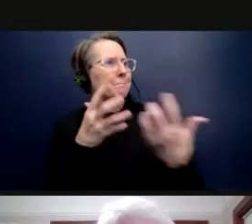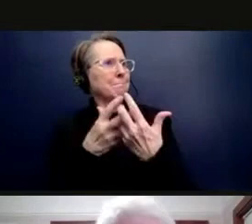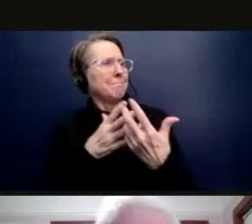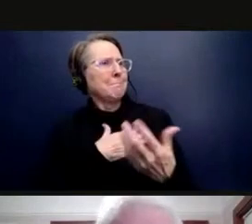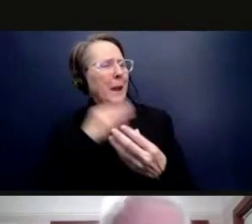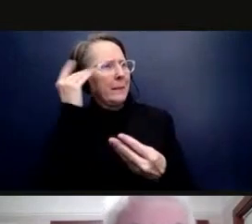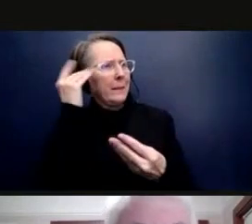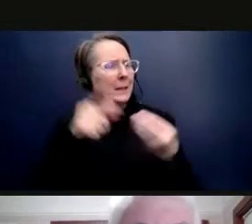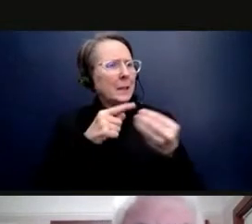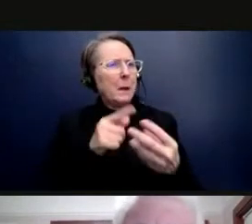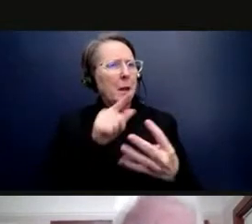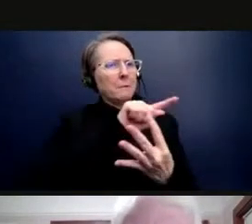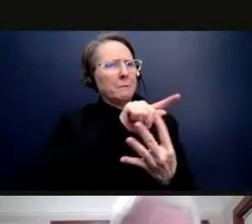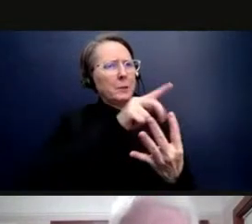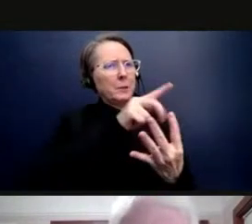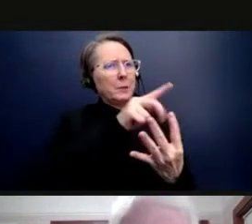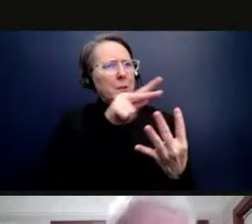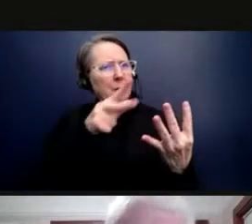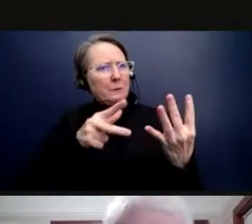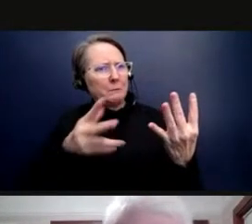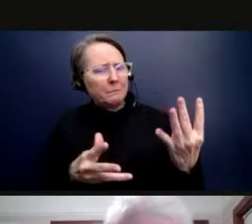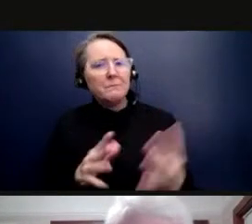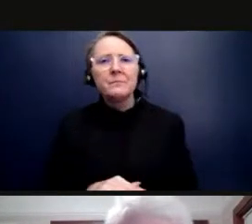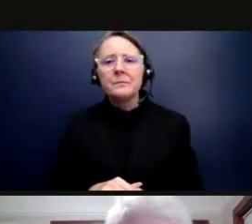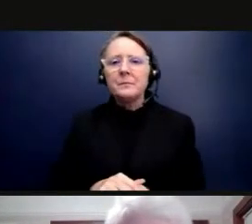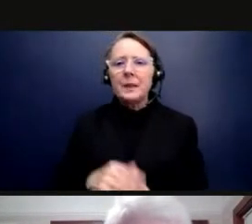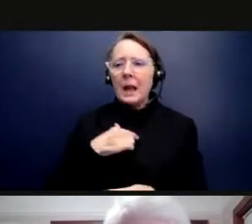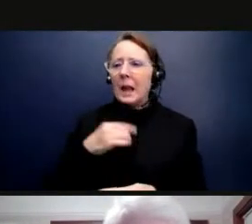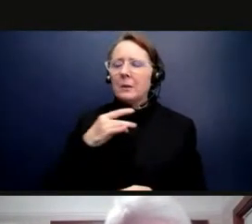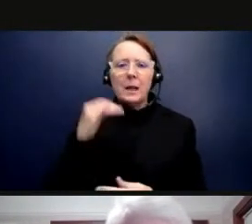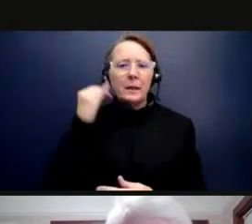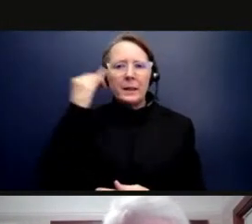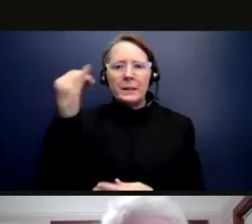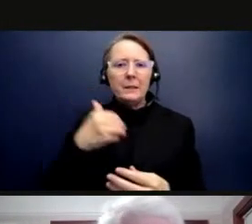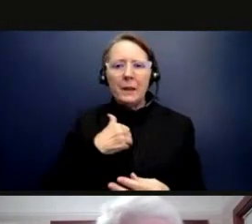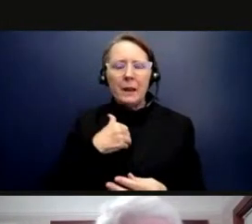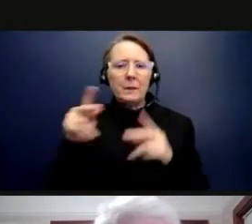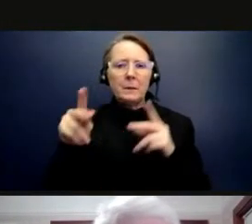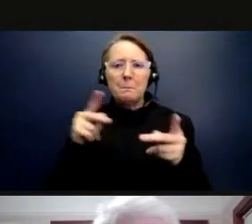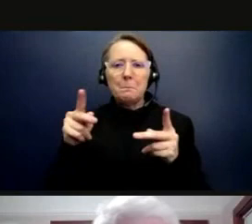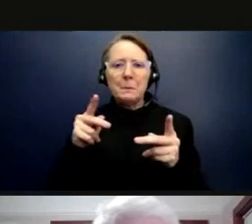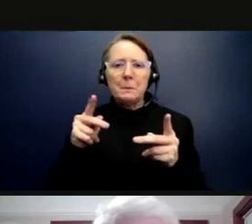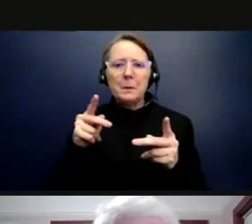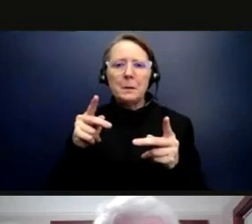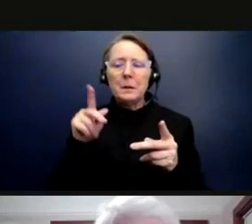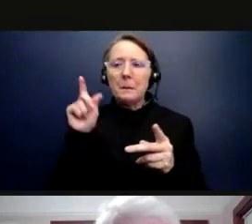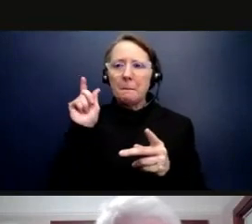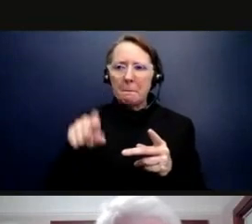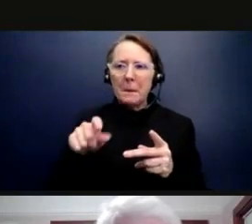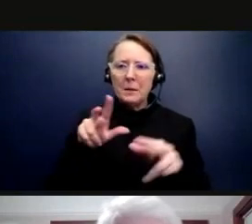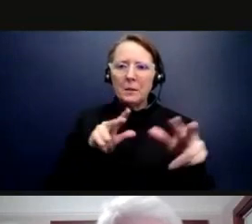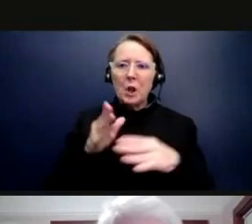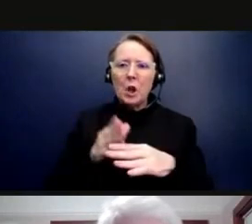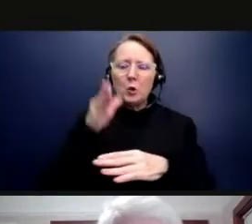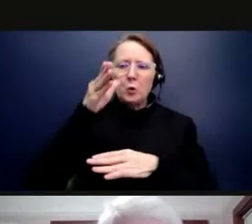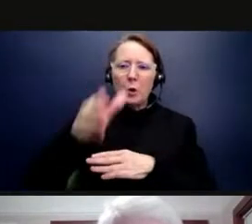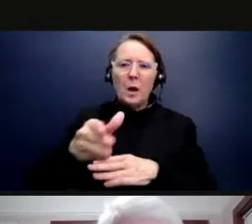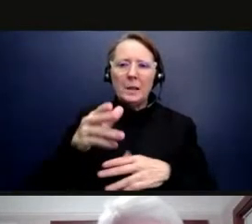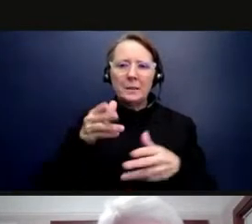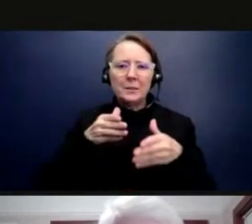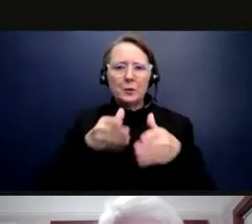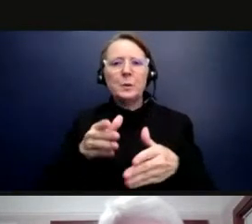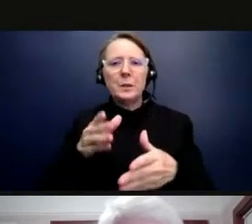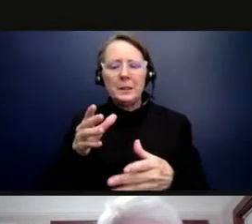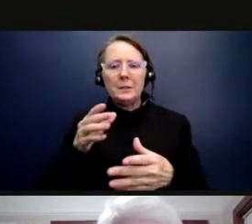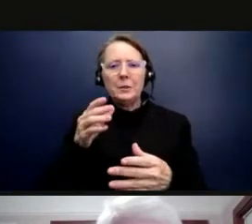of the order. I don't like the idea of having folks needing to cross the street to get to a